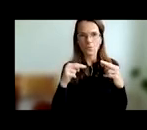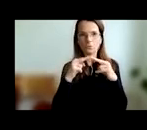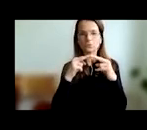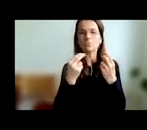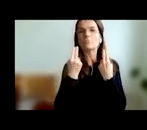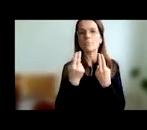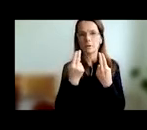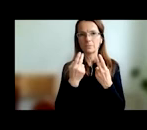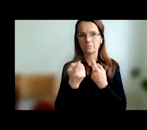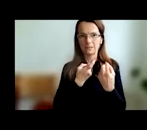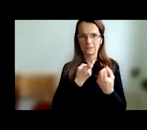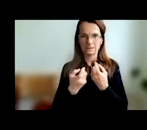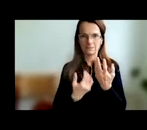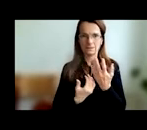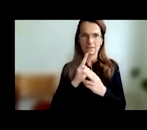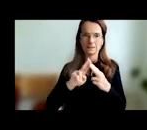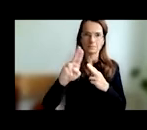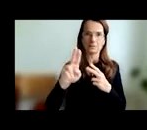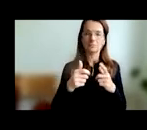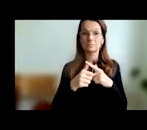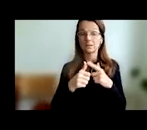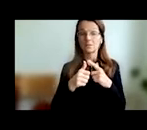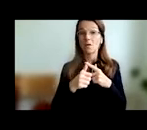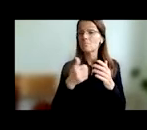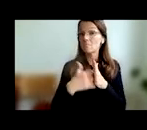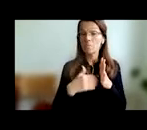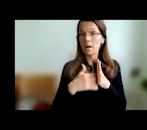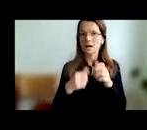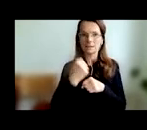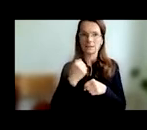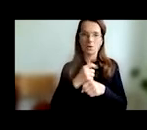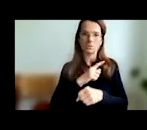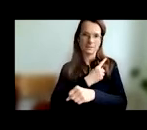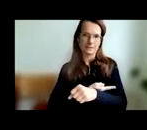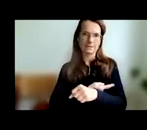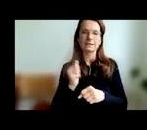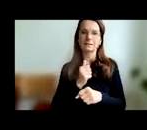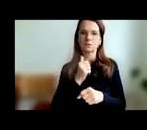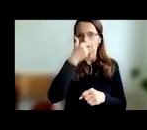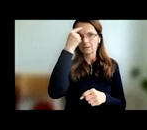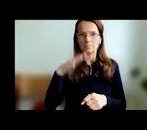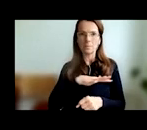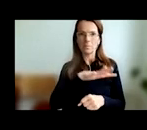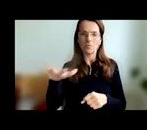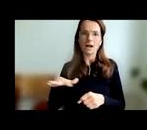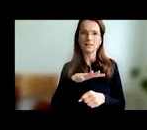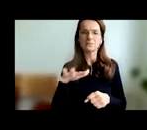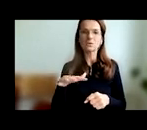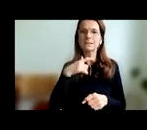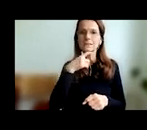is that Slovenia is facing major challenges and